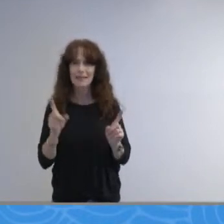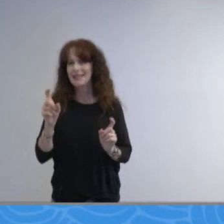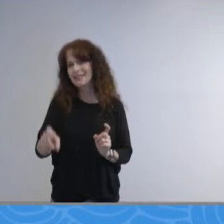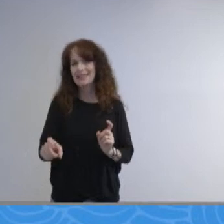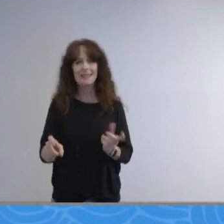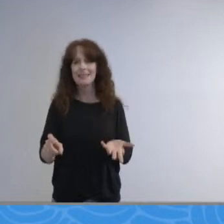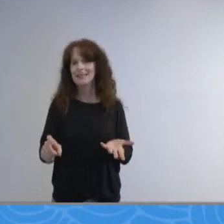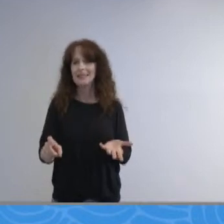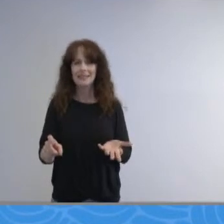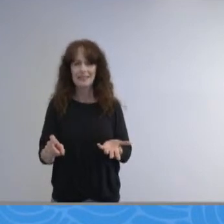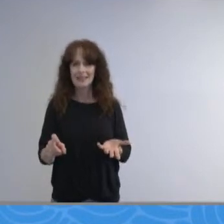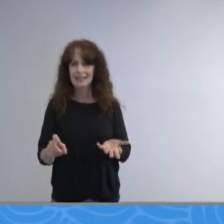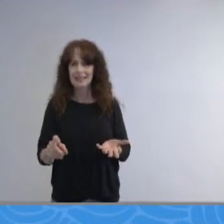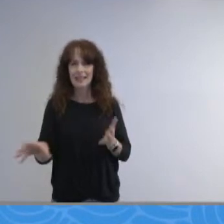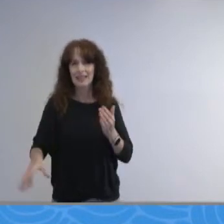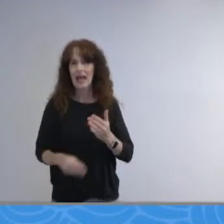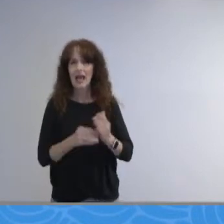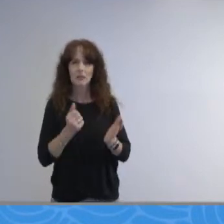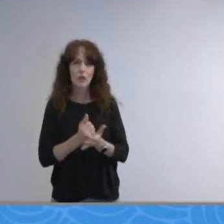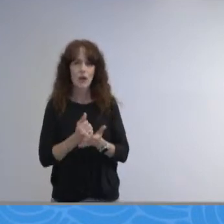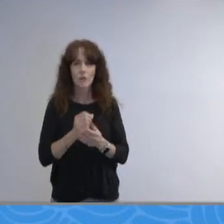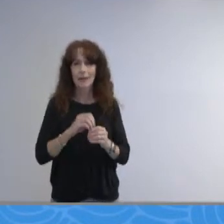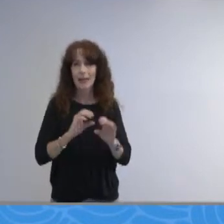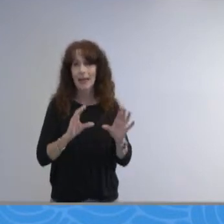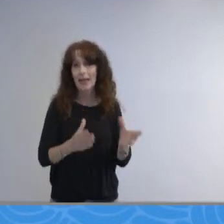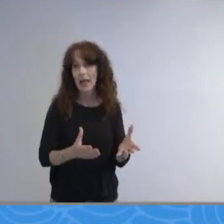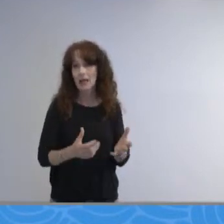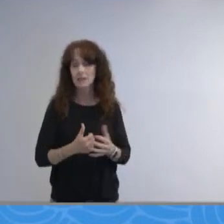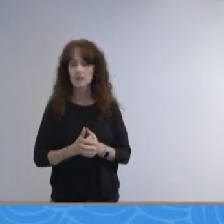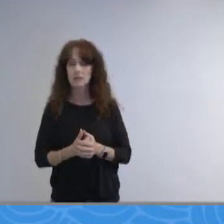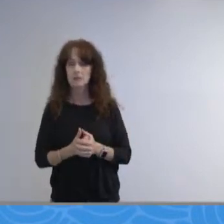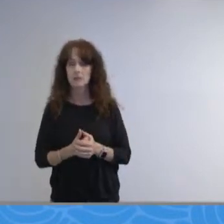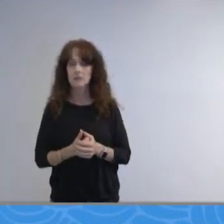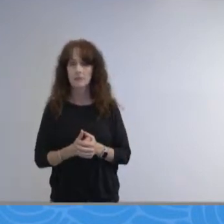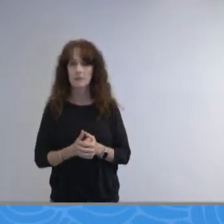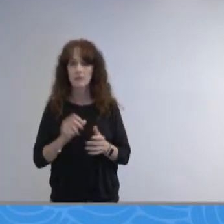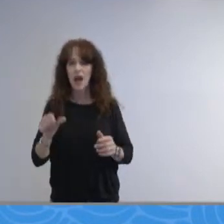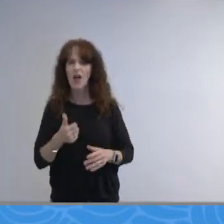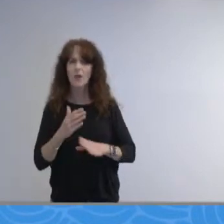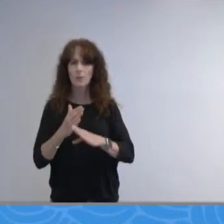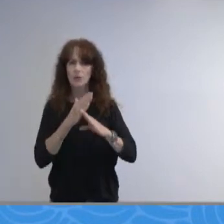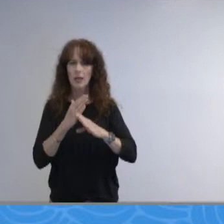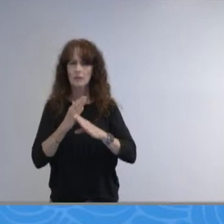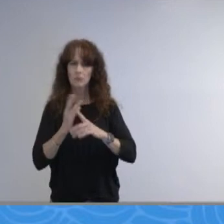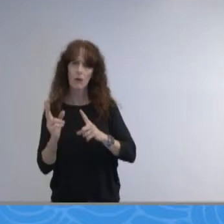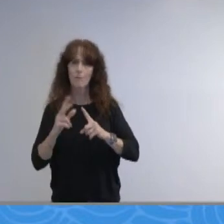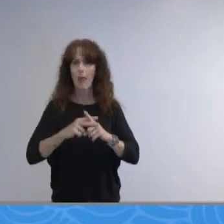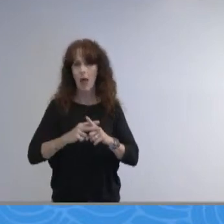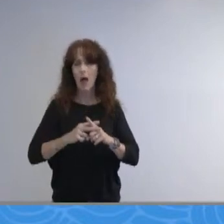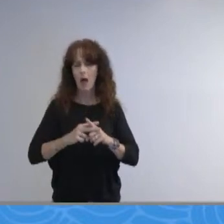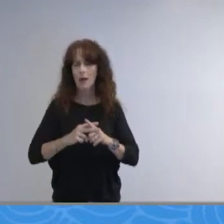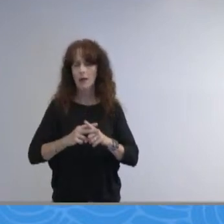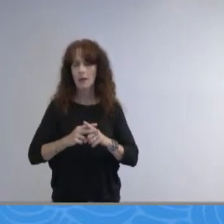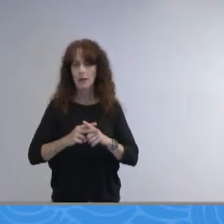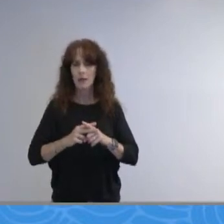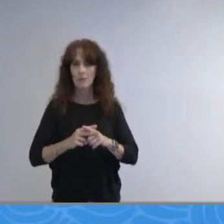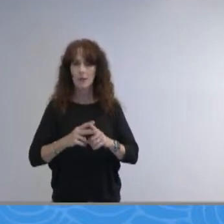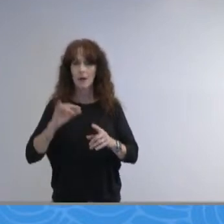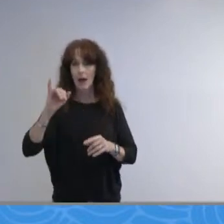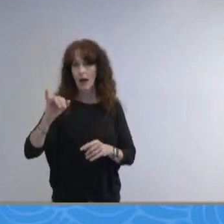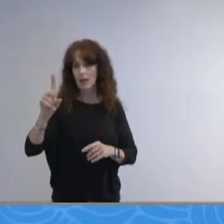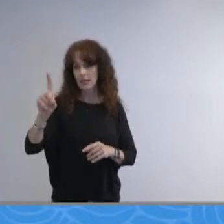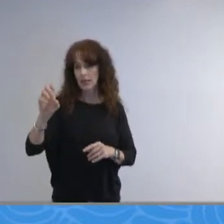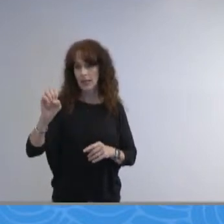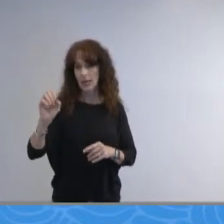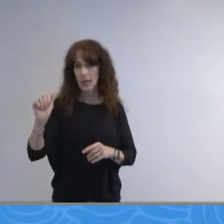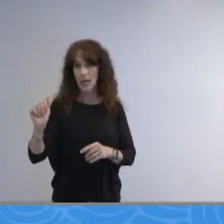need the extra help in class, in which case other protections would apply. But for the IDEA, there